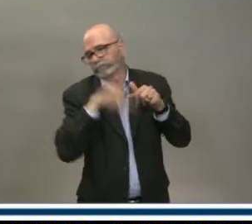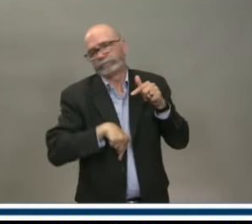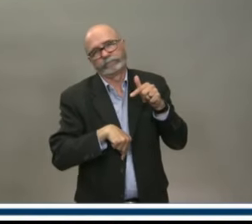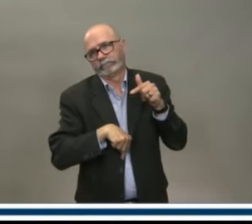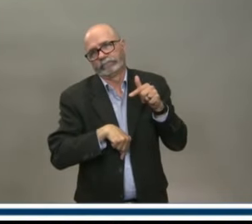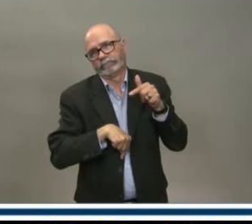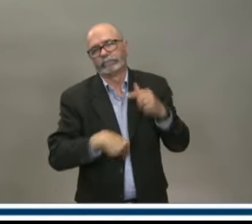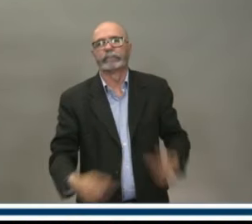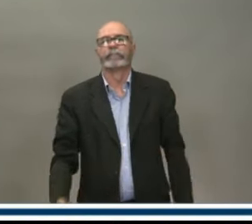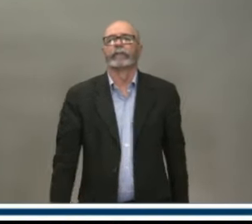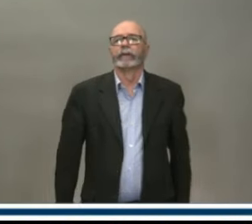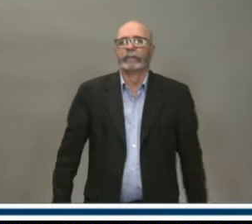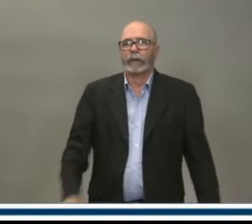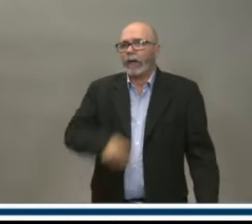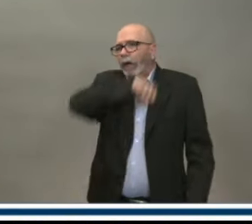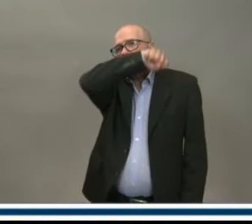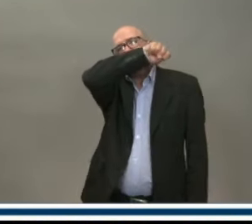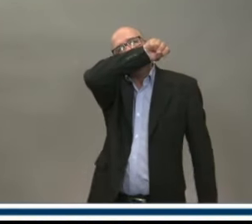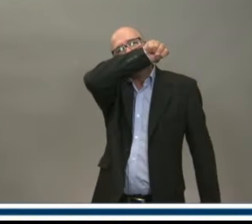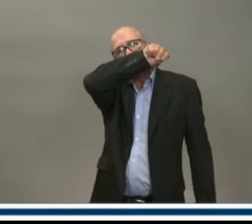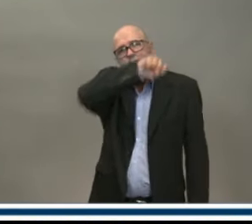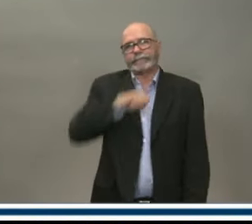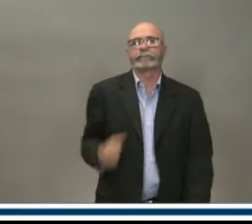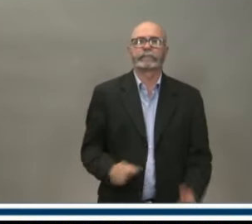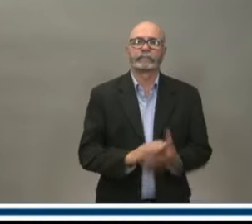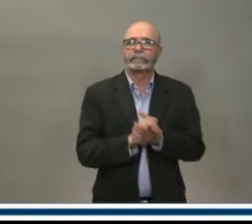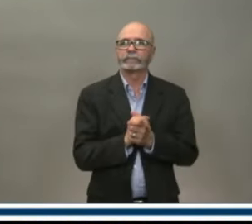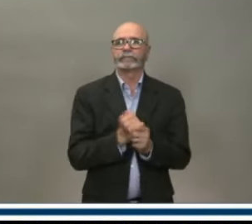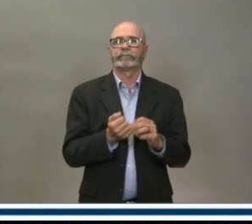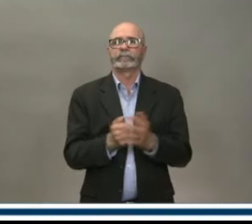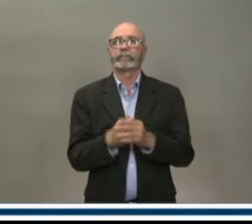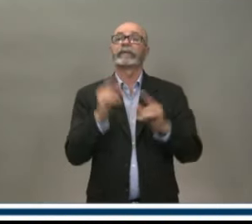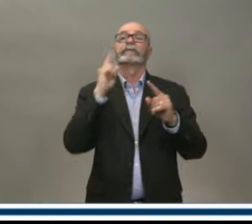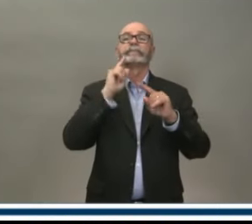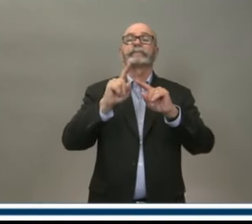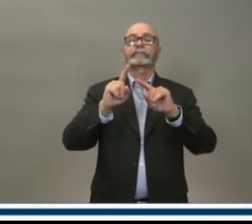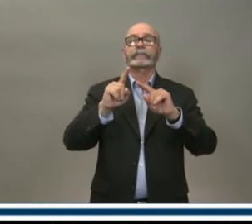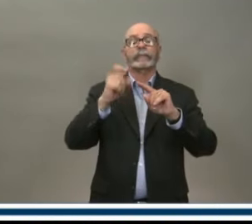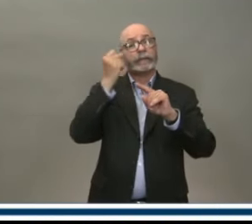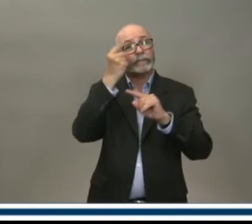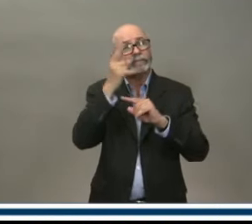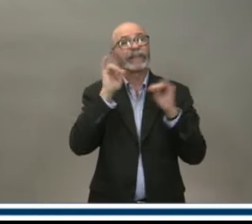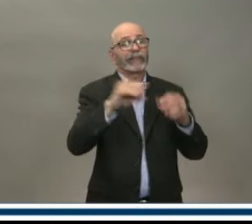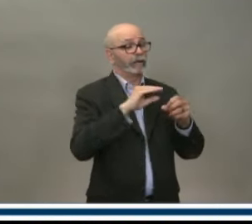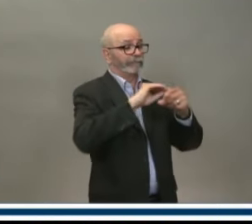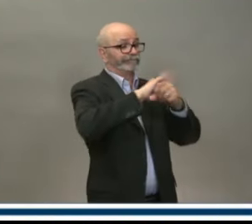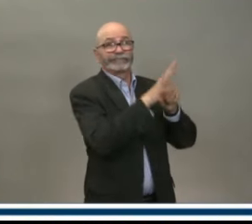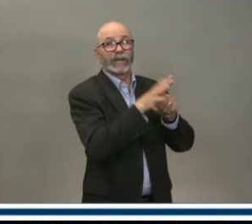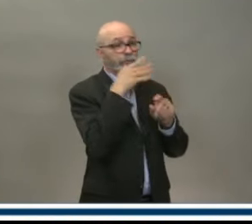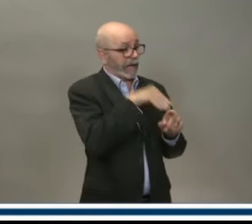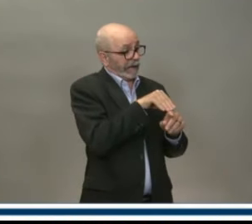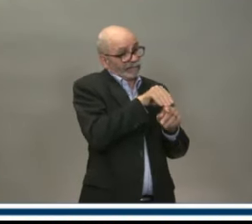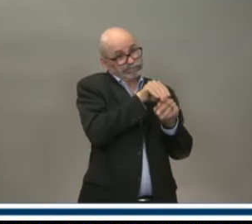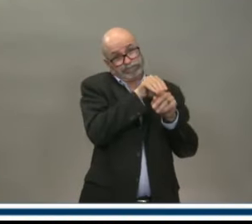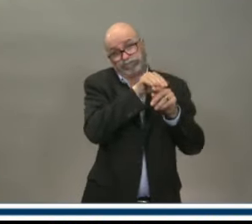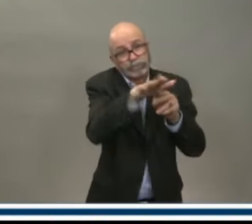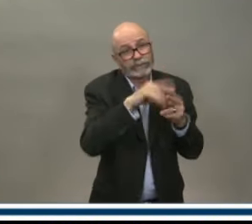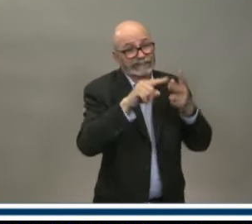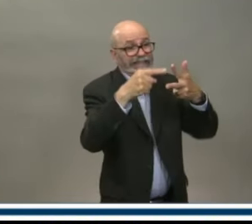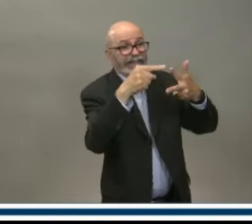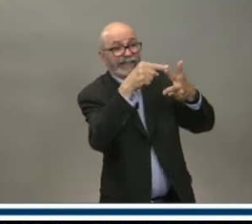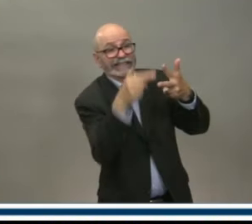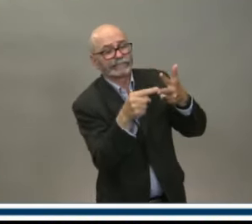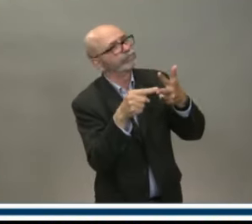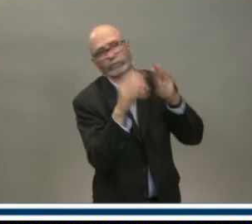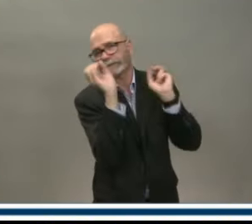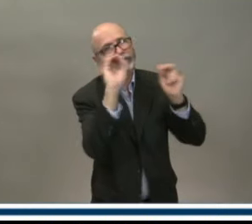staff. So there's not the virus is not able to could not be transmitted from the long-term care facility into